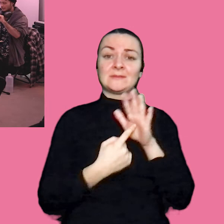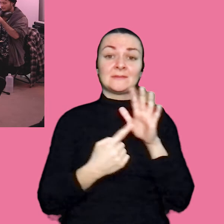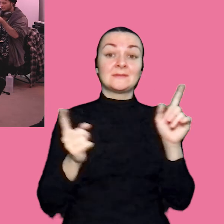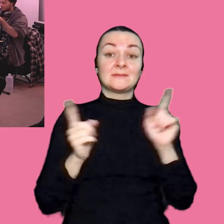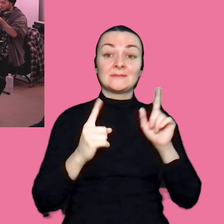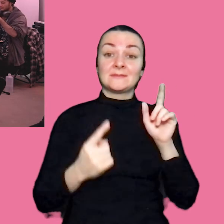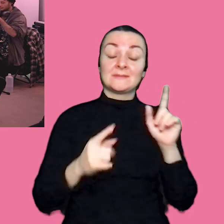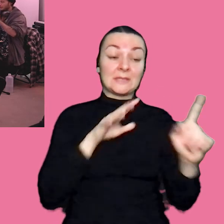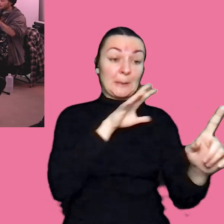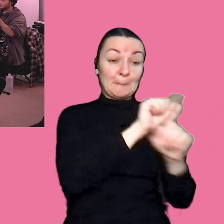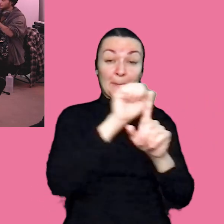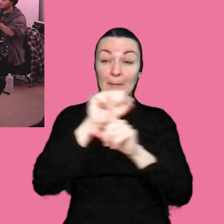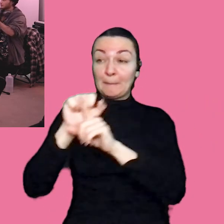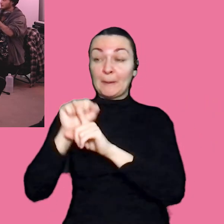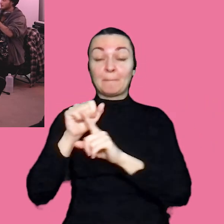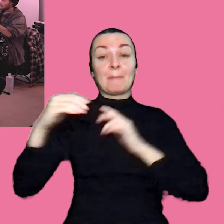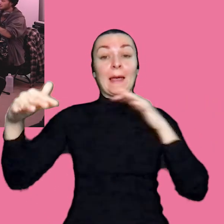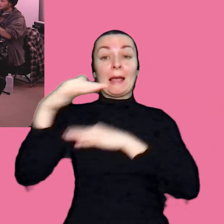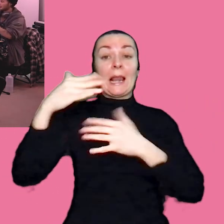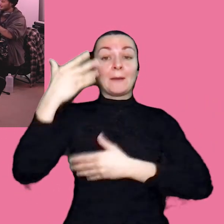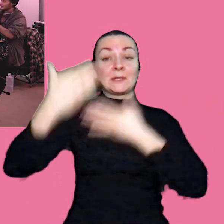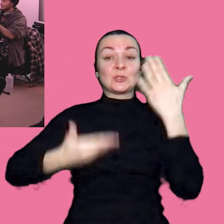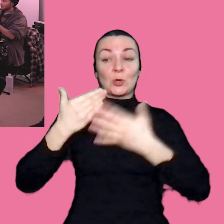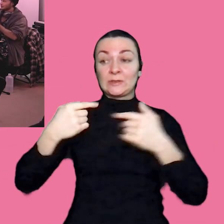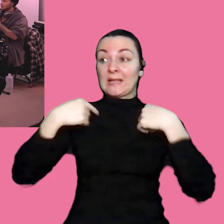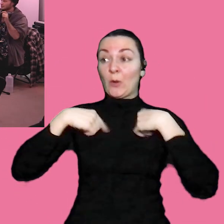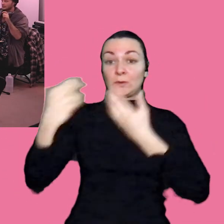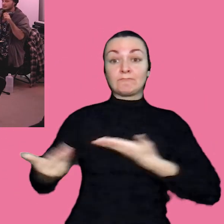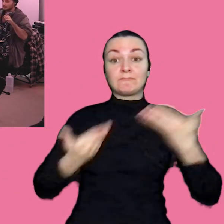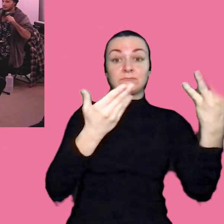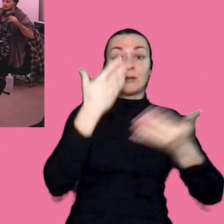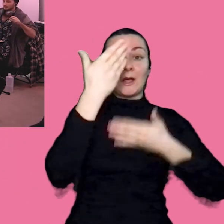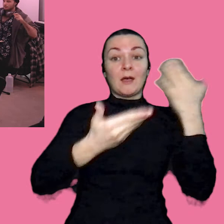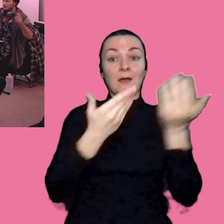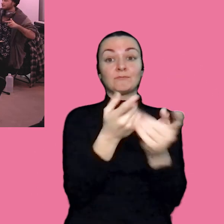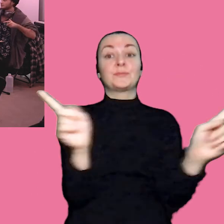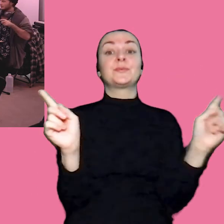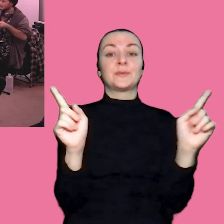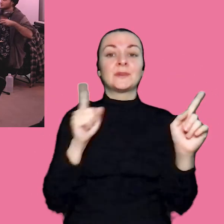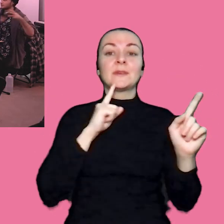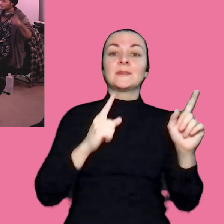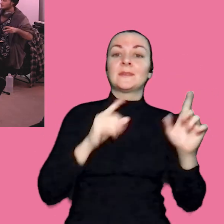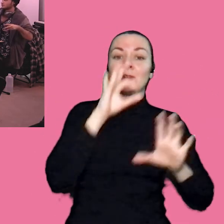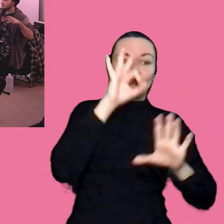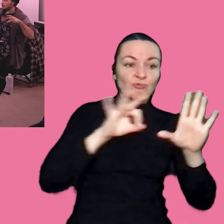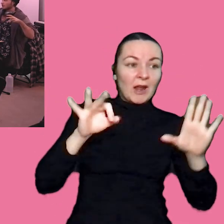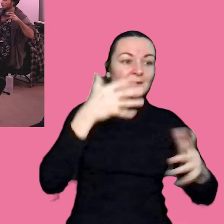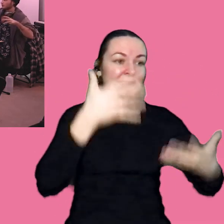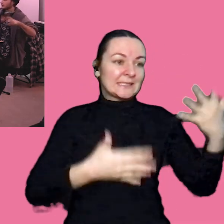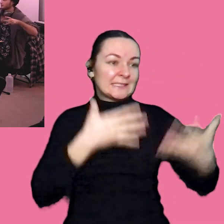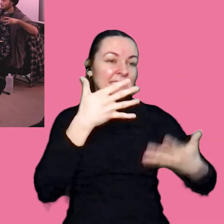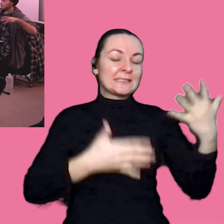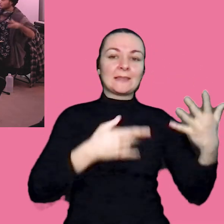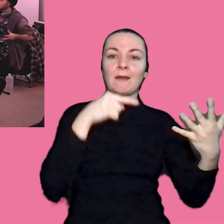like identifying the climate stories that I want to tell, like acknowledging that like that graphs and statistics and equations are